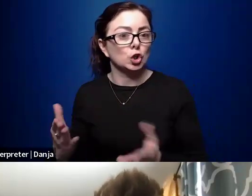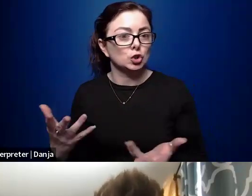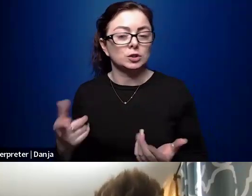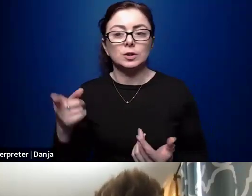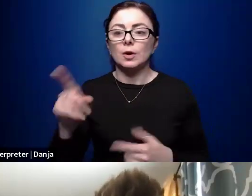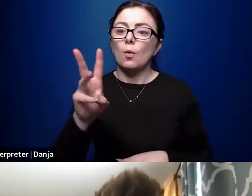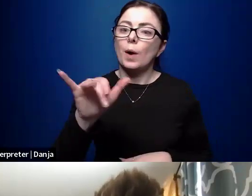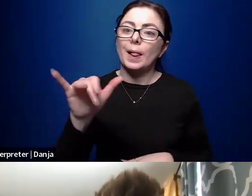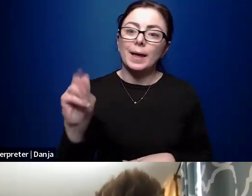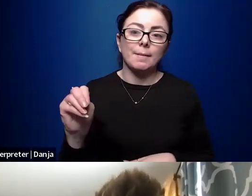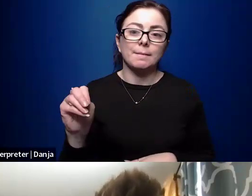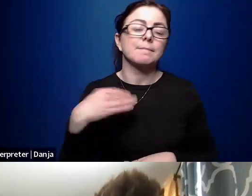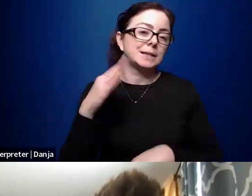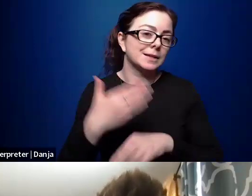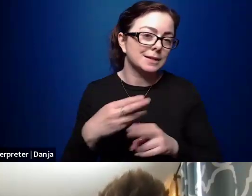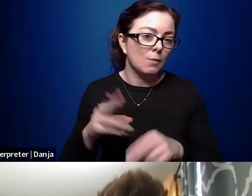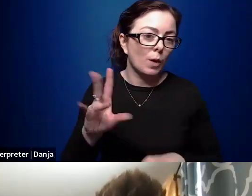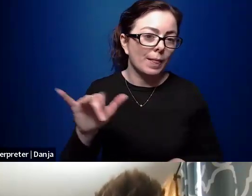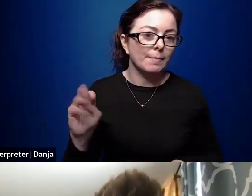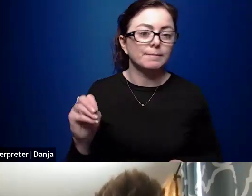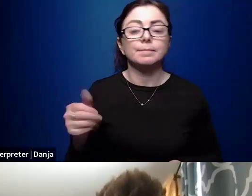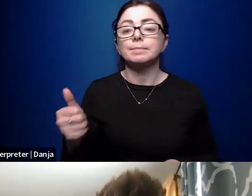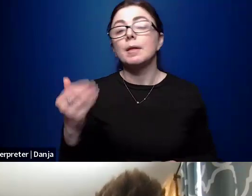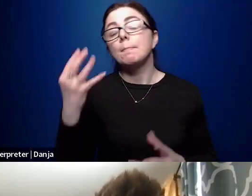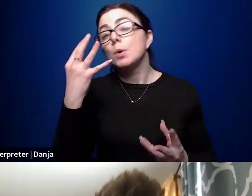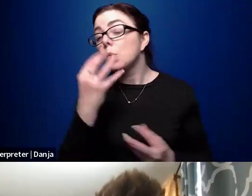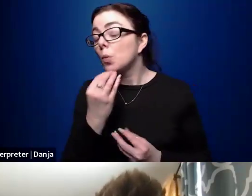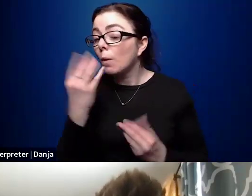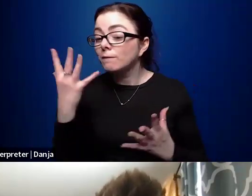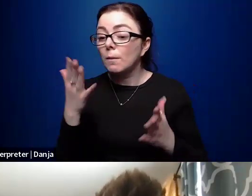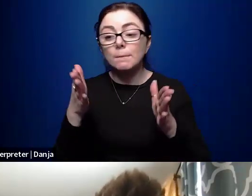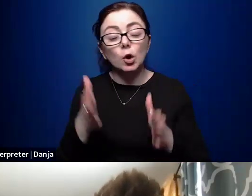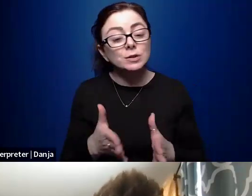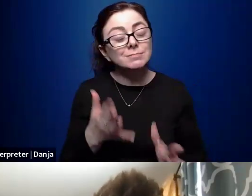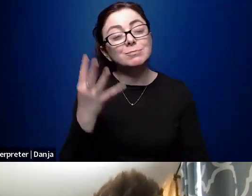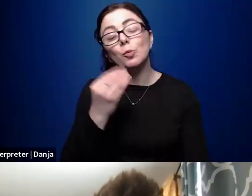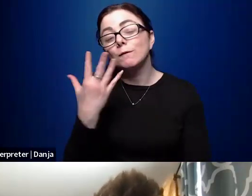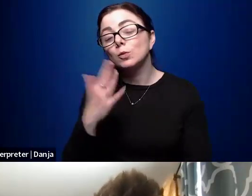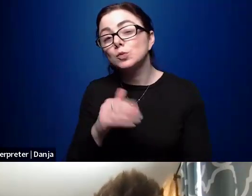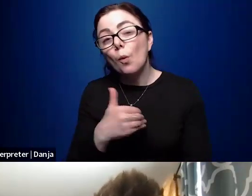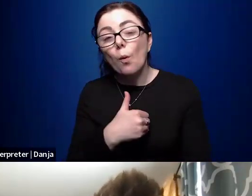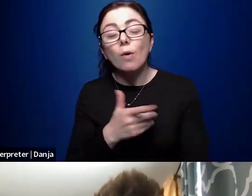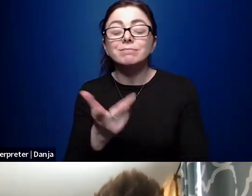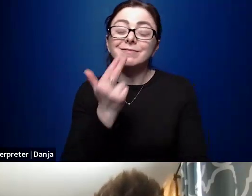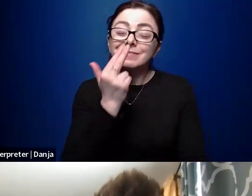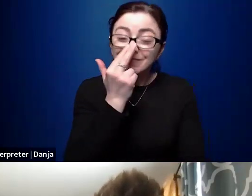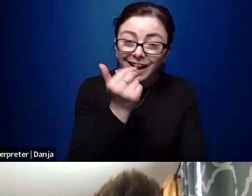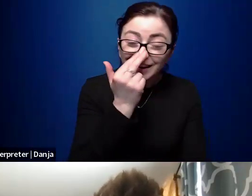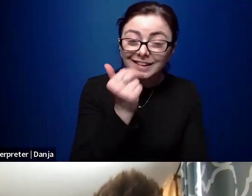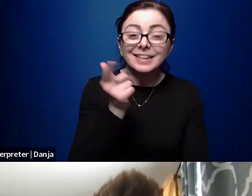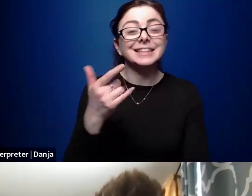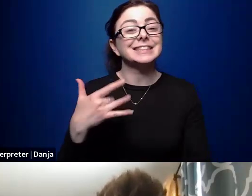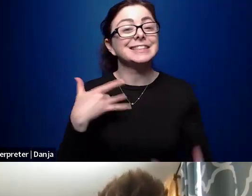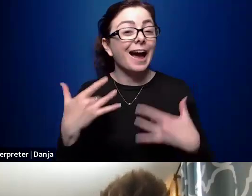a that's my son's name is William. He's such a beautiful human being and soul and funny and exciting to be around.